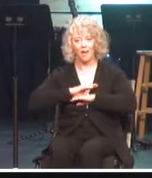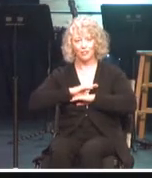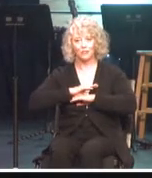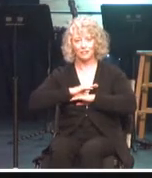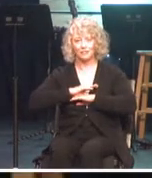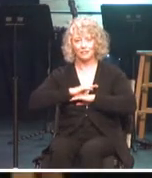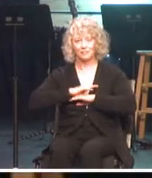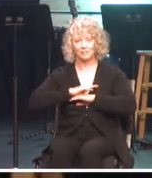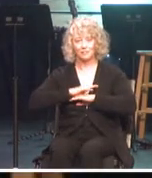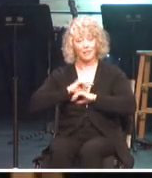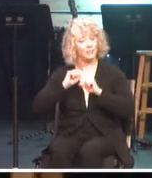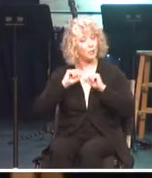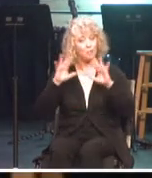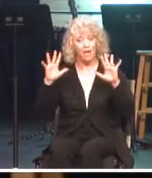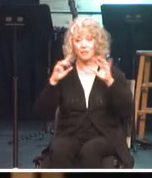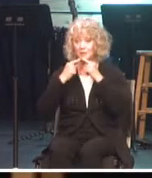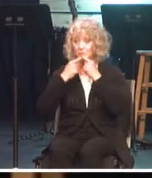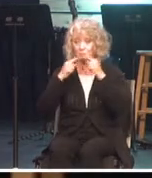It's an amazing claim.